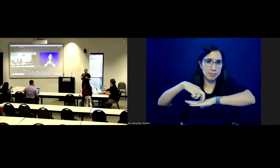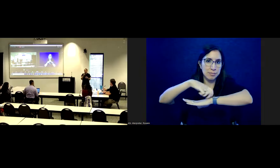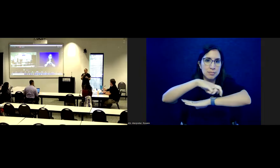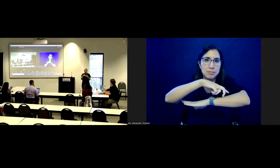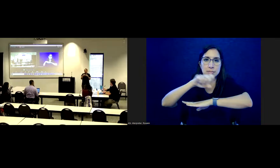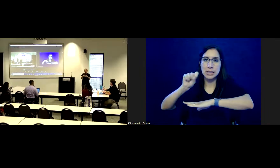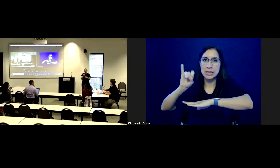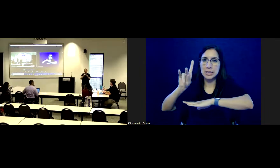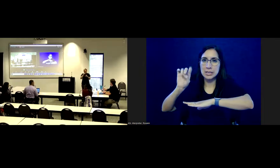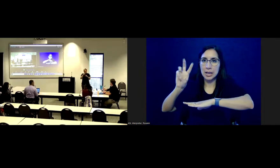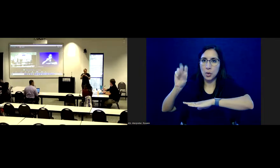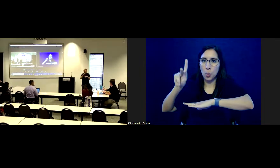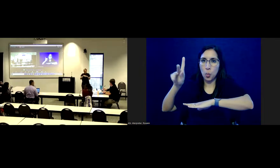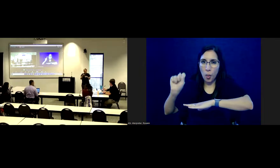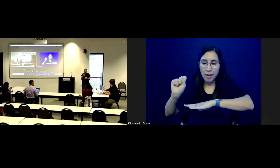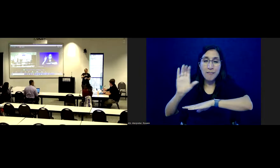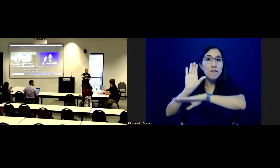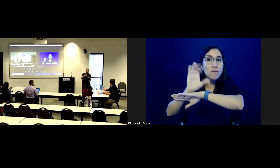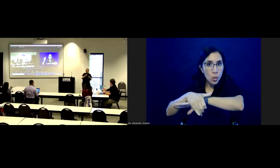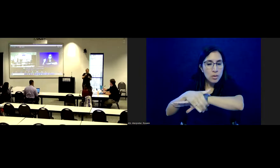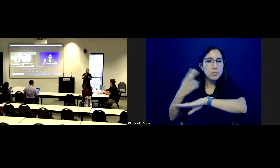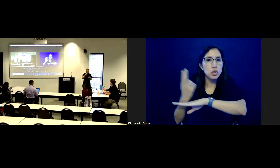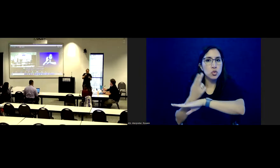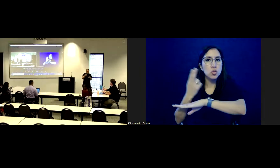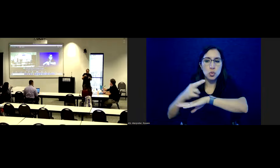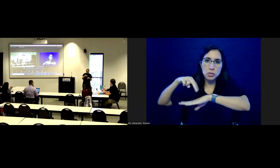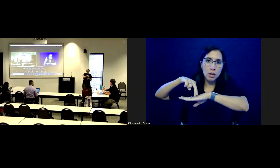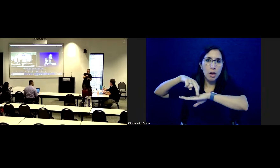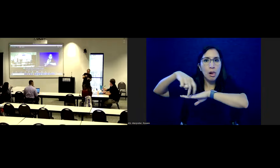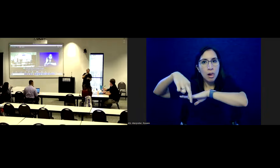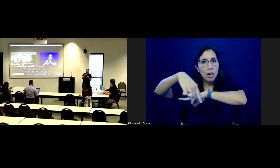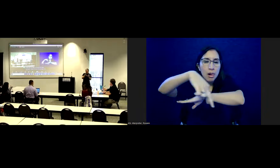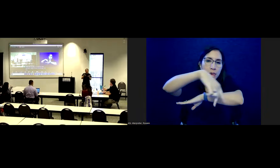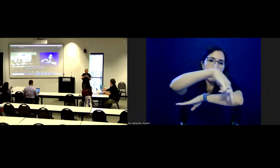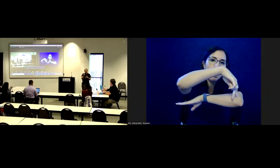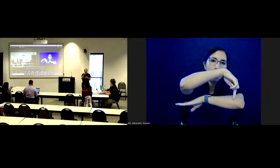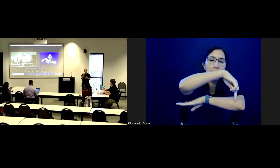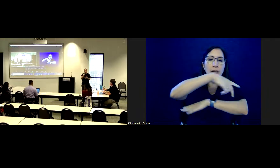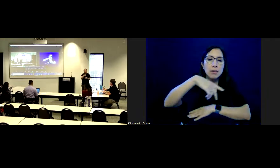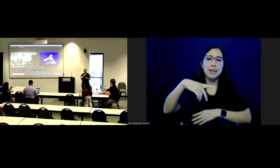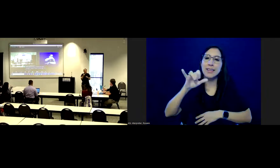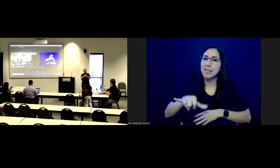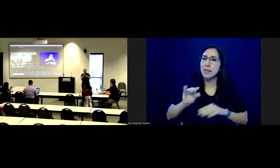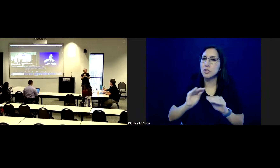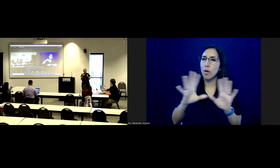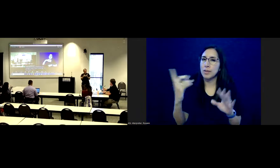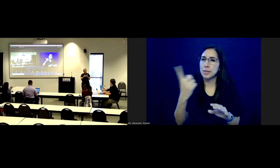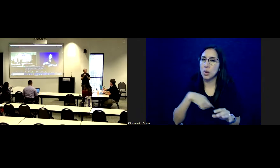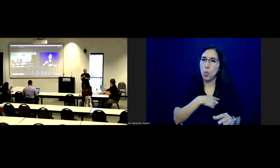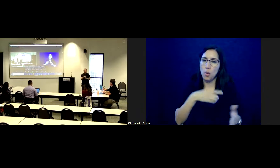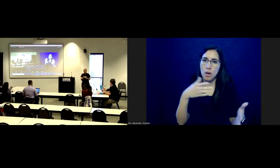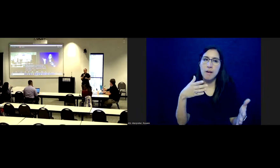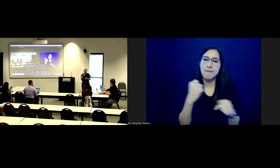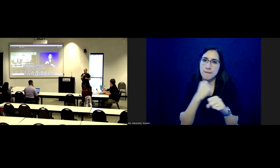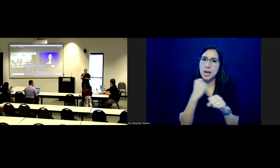leading these folks to go onto the street. And obviously that's something that we are fighting against.